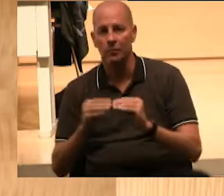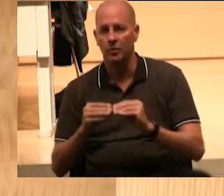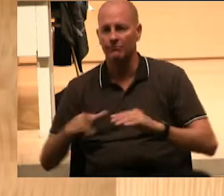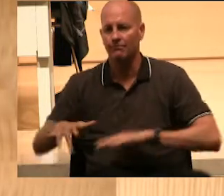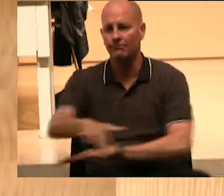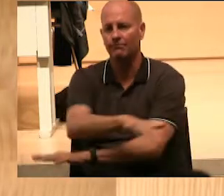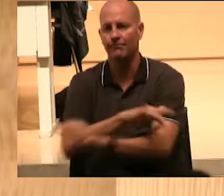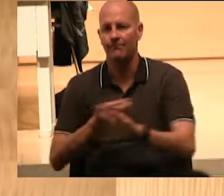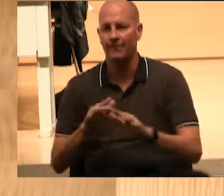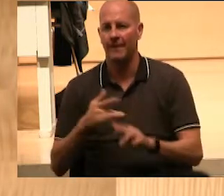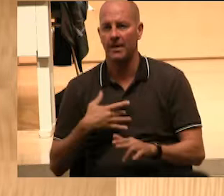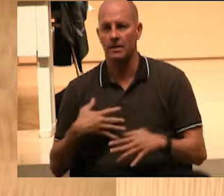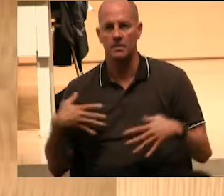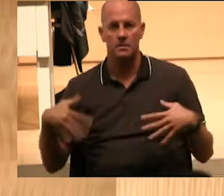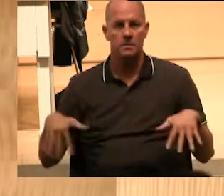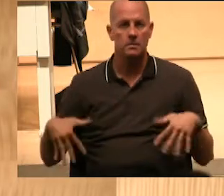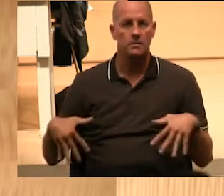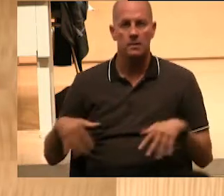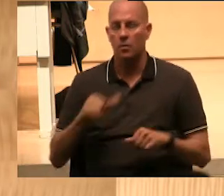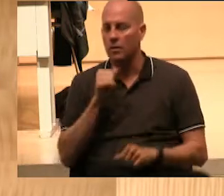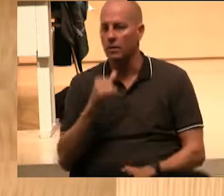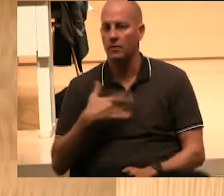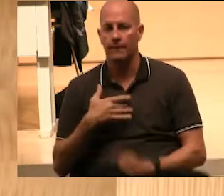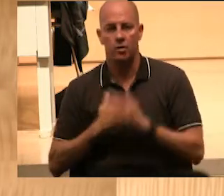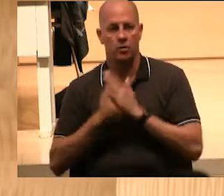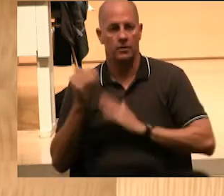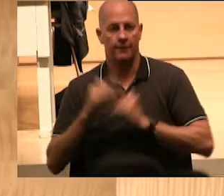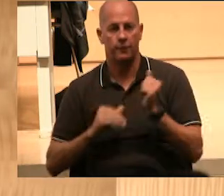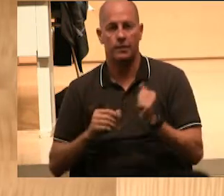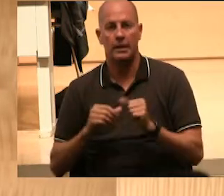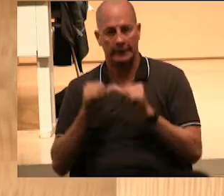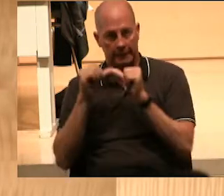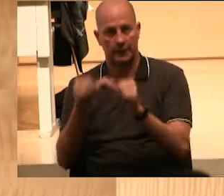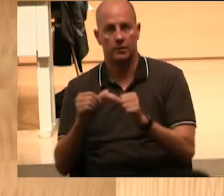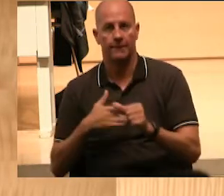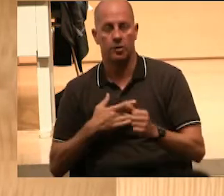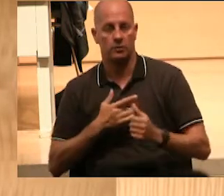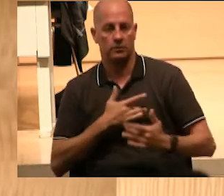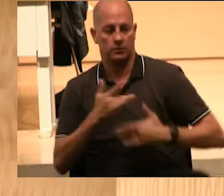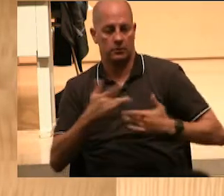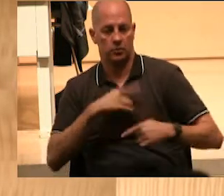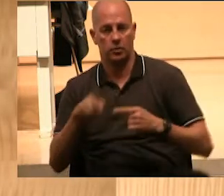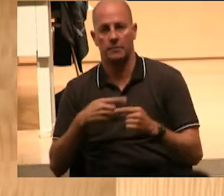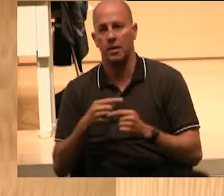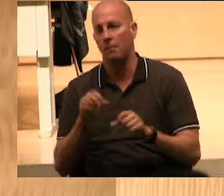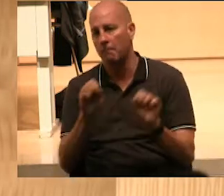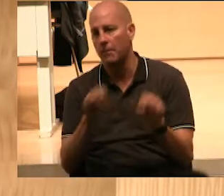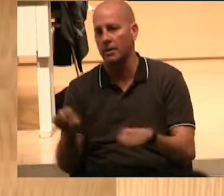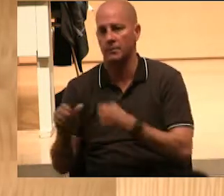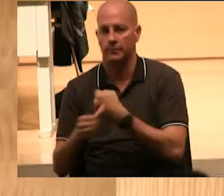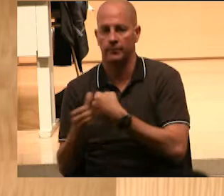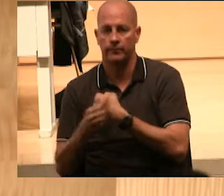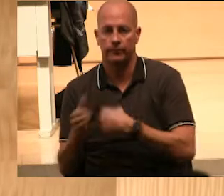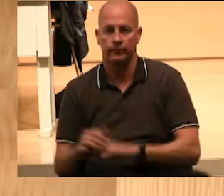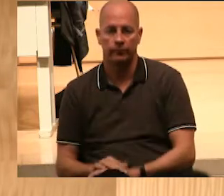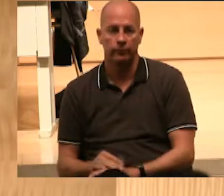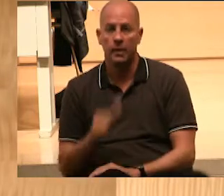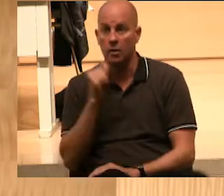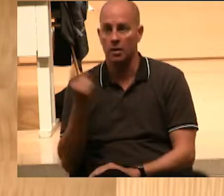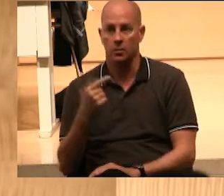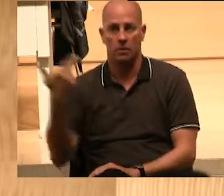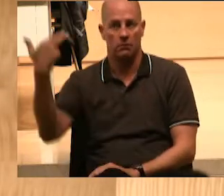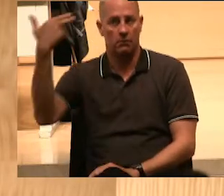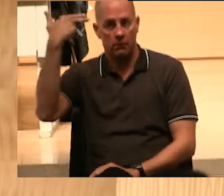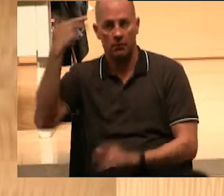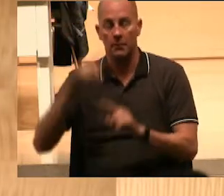of apprehension or unease and intense concern about danger or threat. So that would be maybe if not there's someone in my face with a gun trying to rob